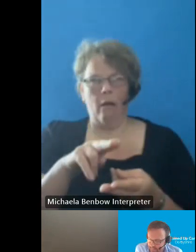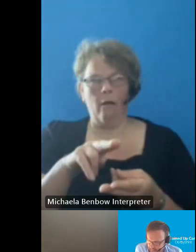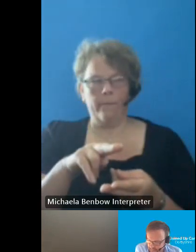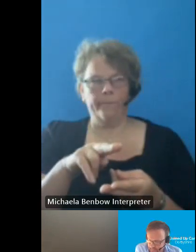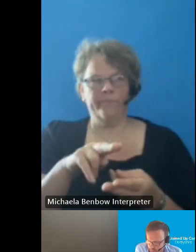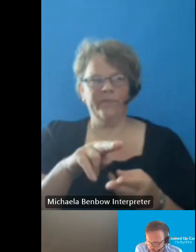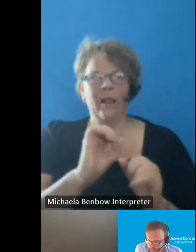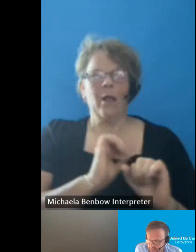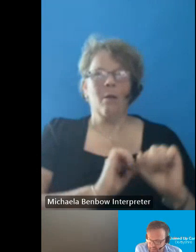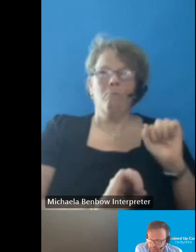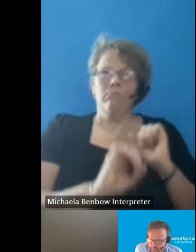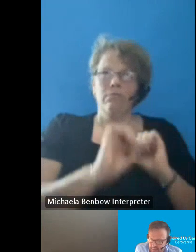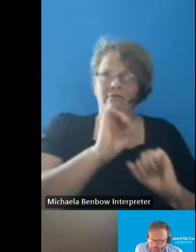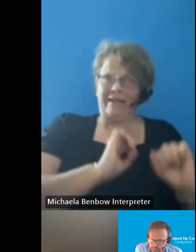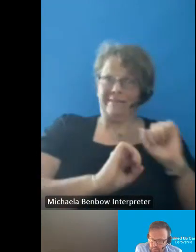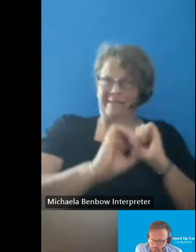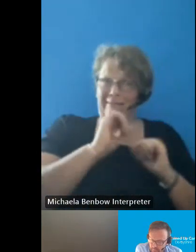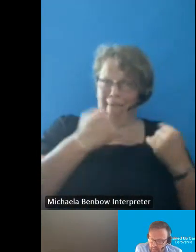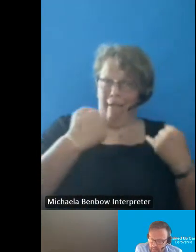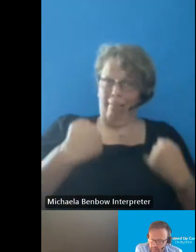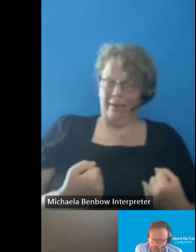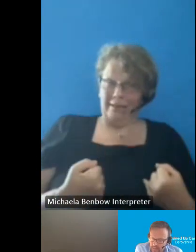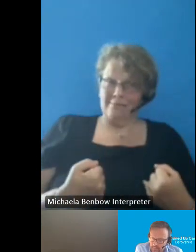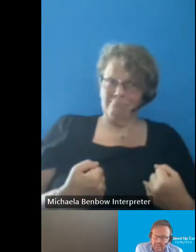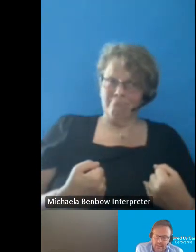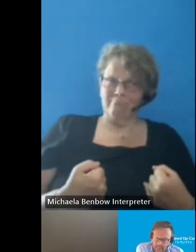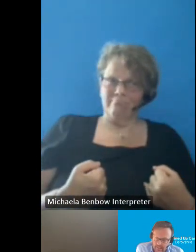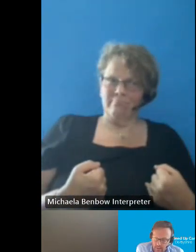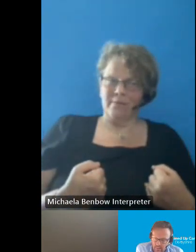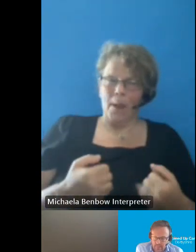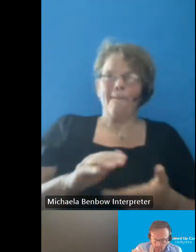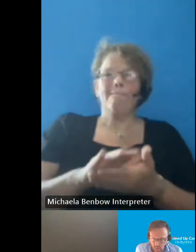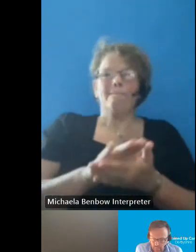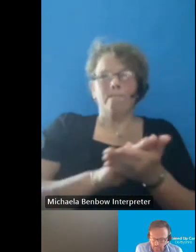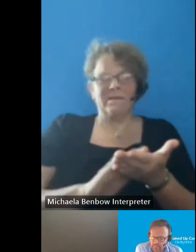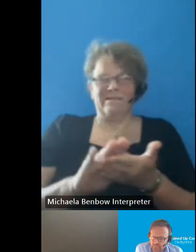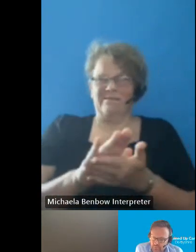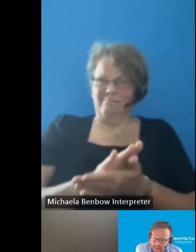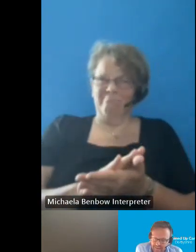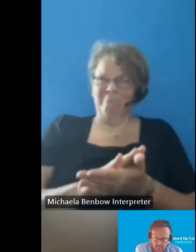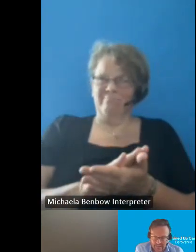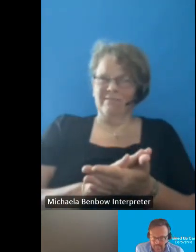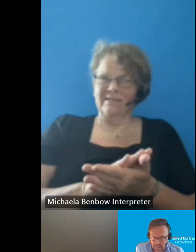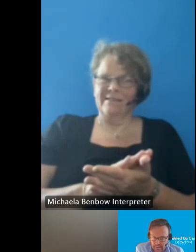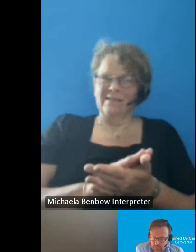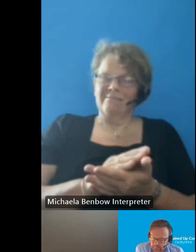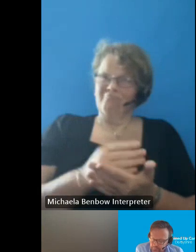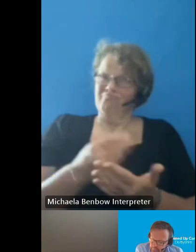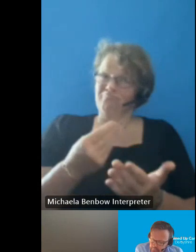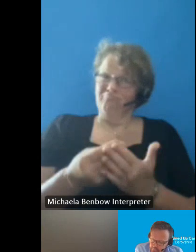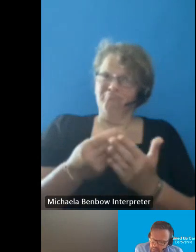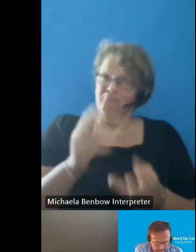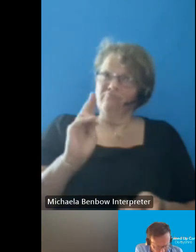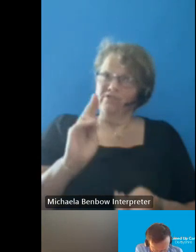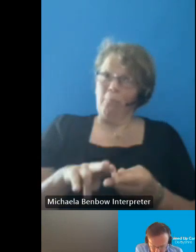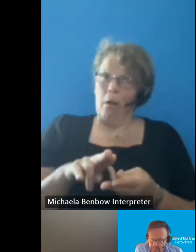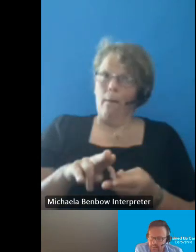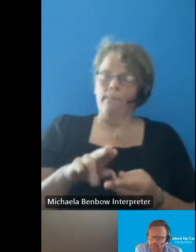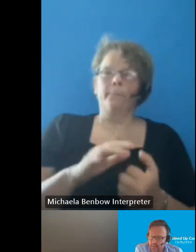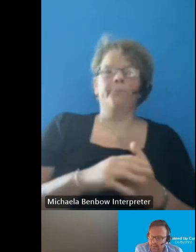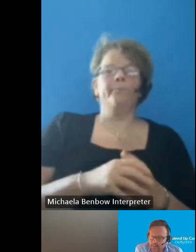preventing disease and complications, then actually we will be making the whole offering much more economically viable.